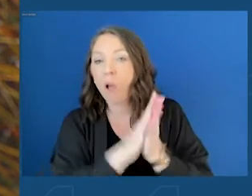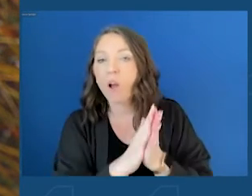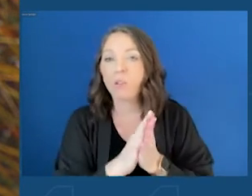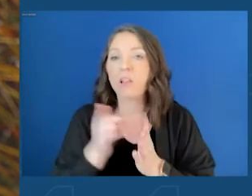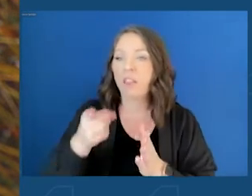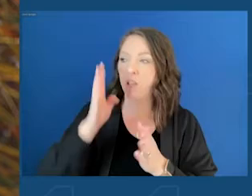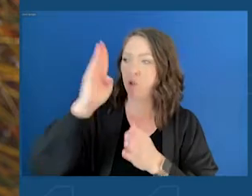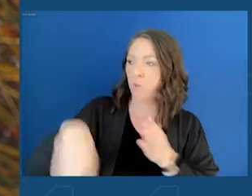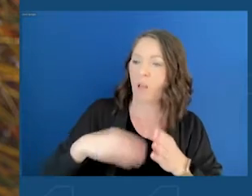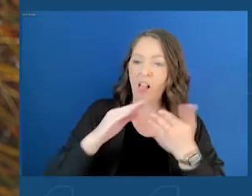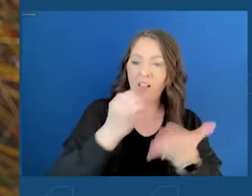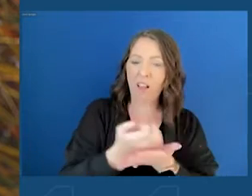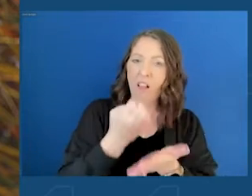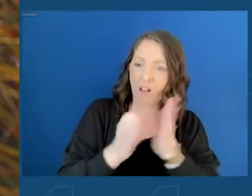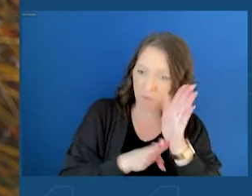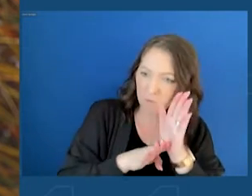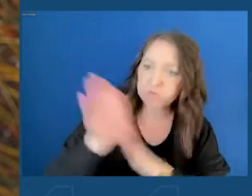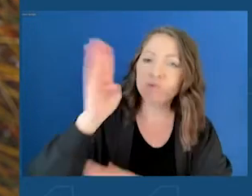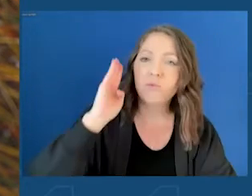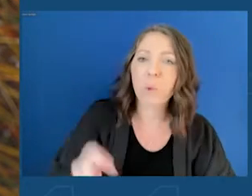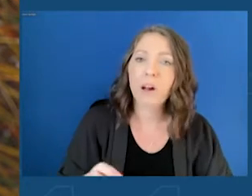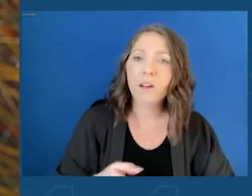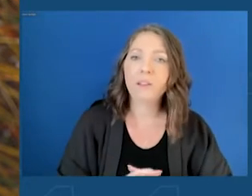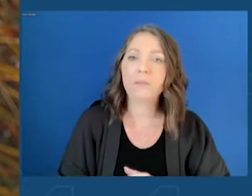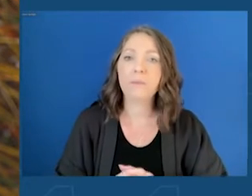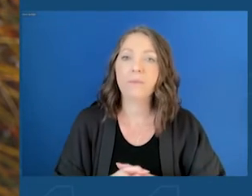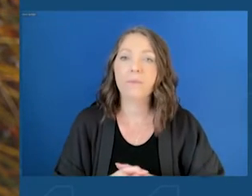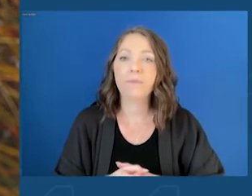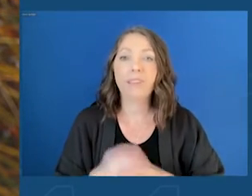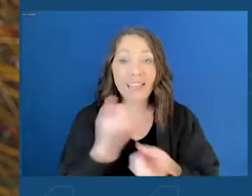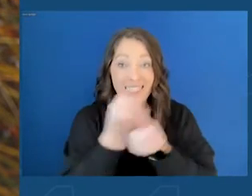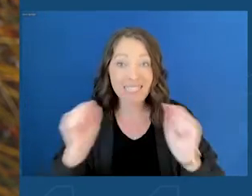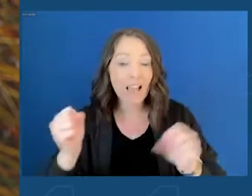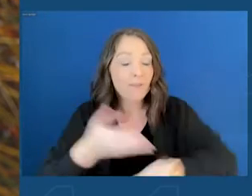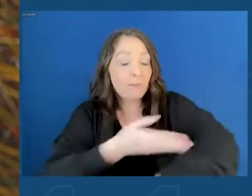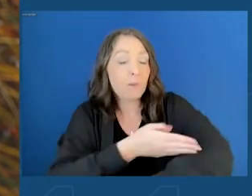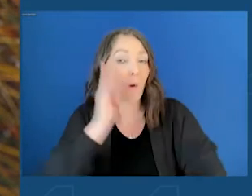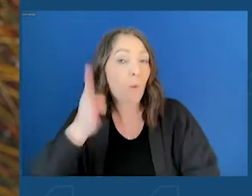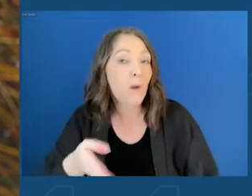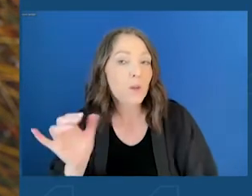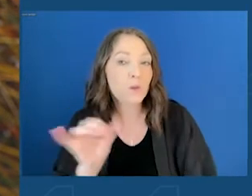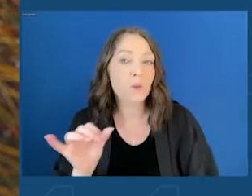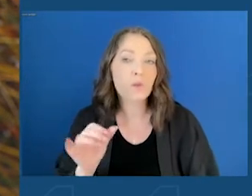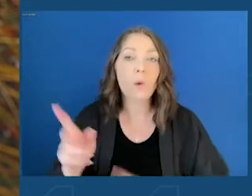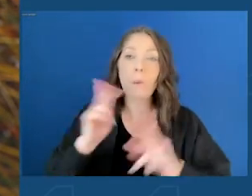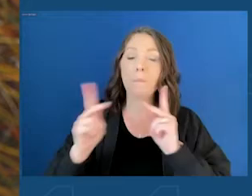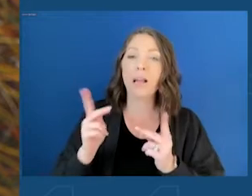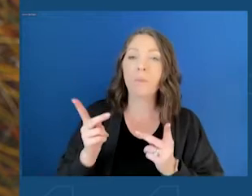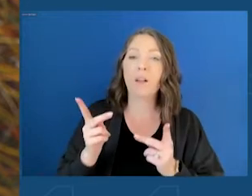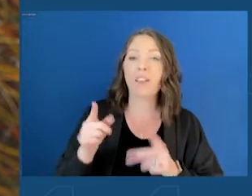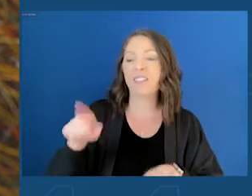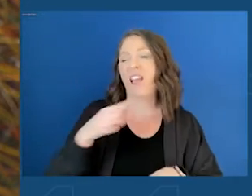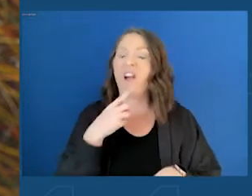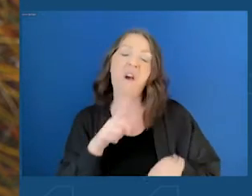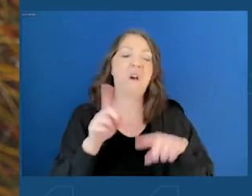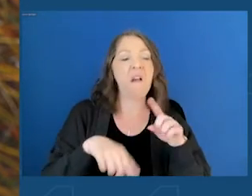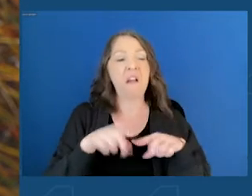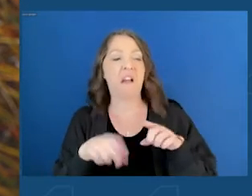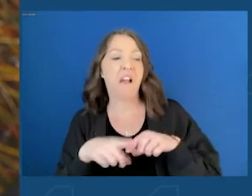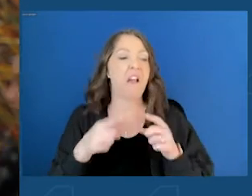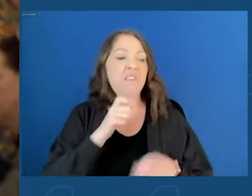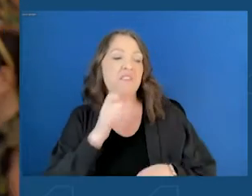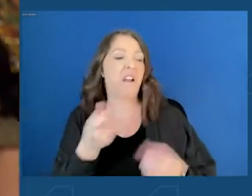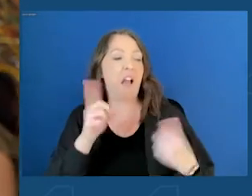economy. And it's going to improve our safety. And so to the naysayers, I want to say, please stop using survivors as a